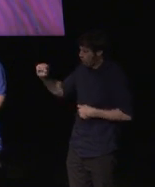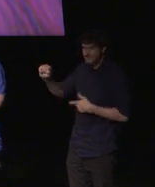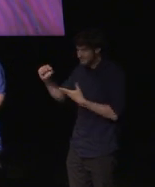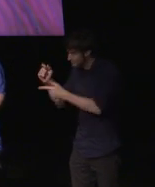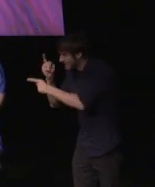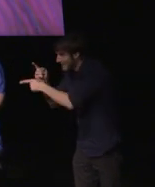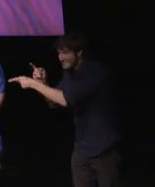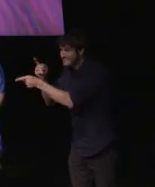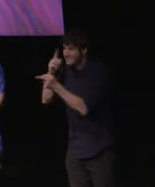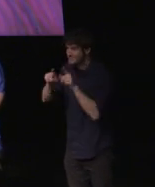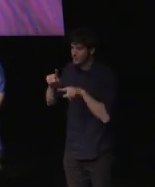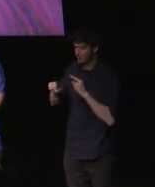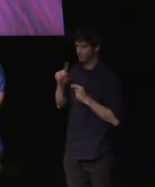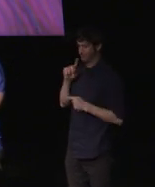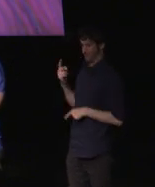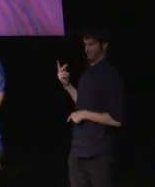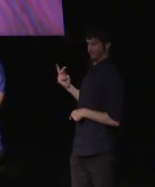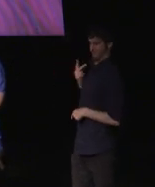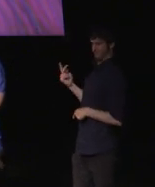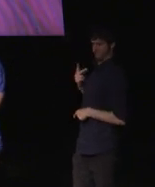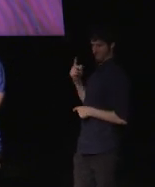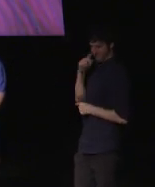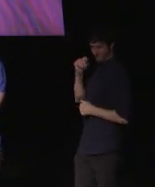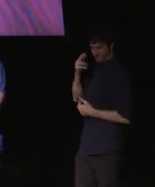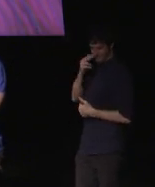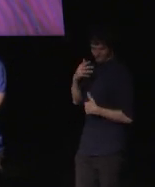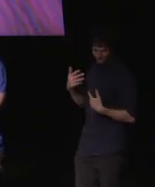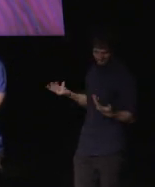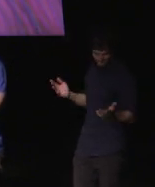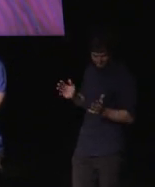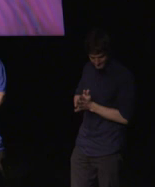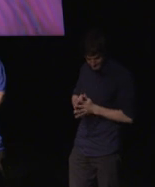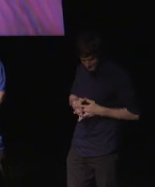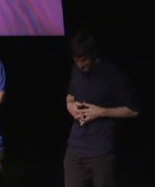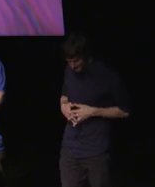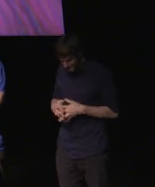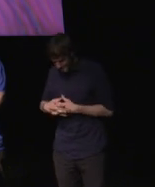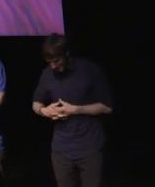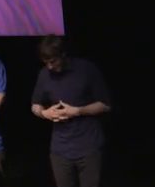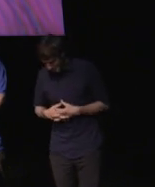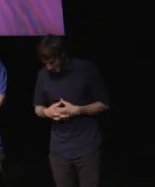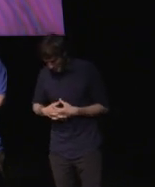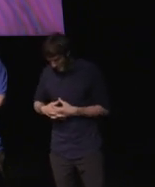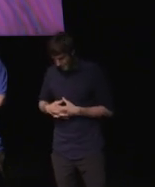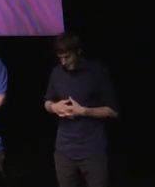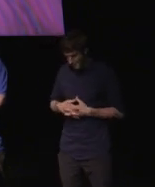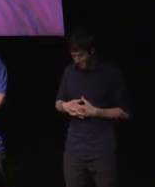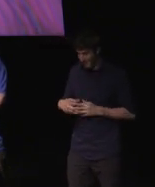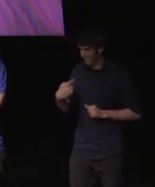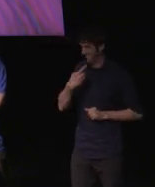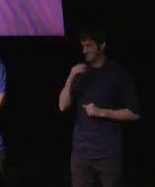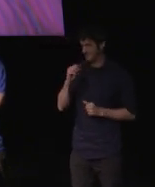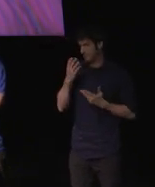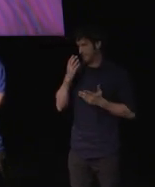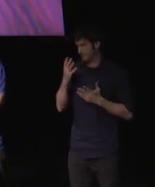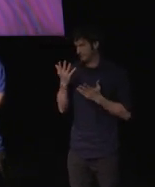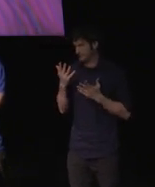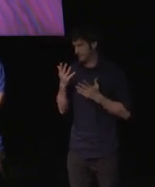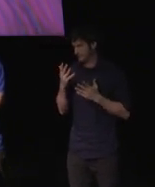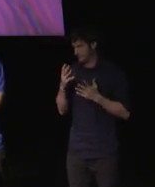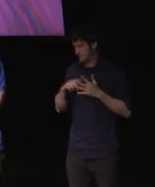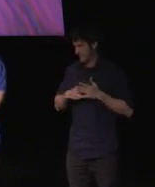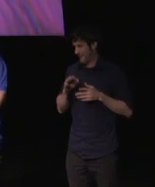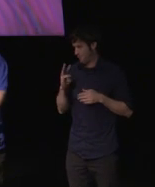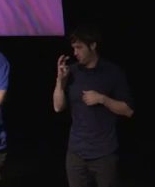us two. So this is one of the things that you know. This is probably the height of the weirdness, but we'll kind of go from